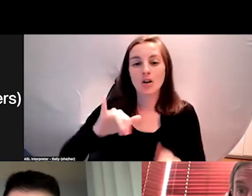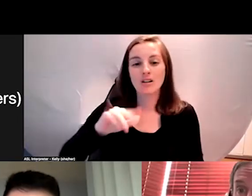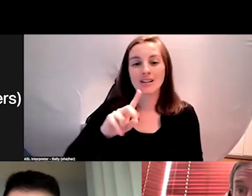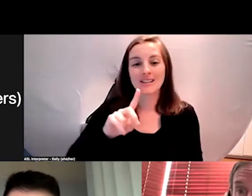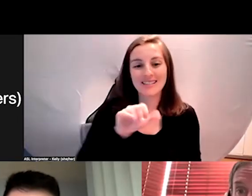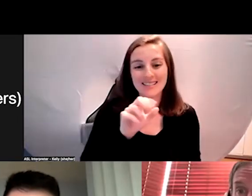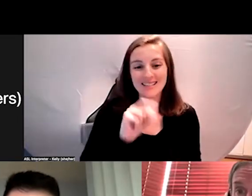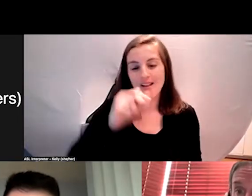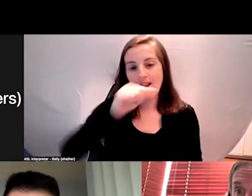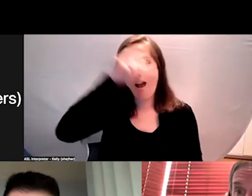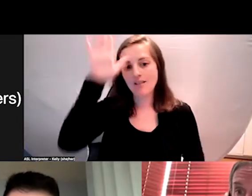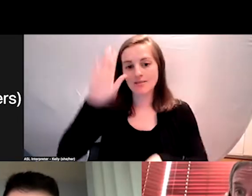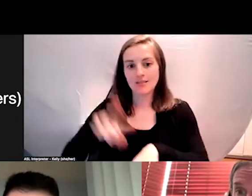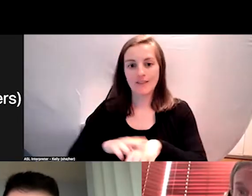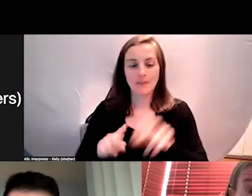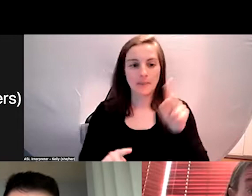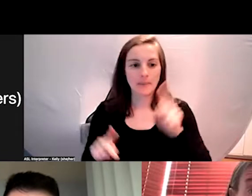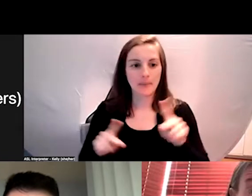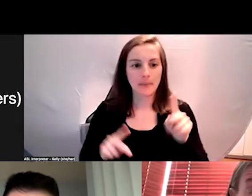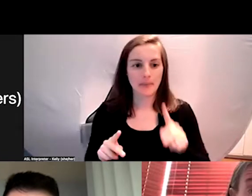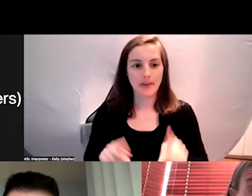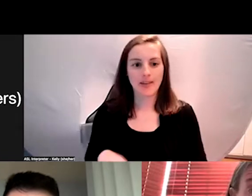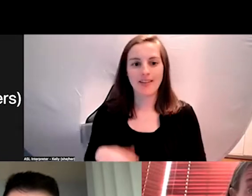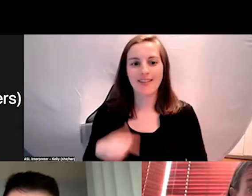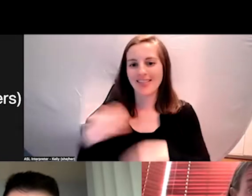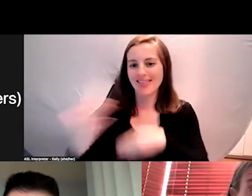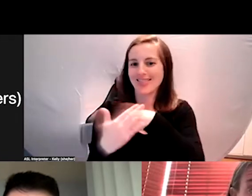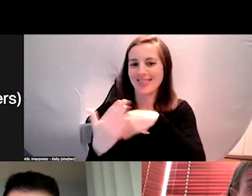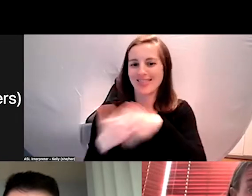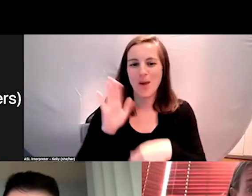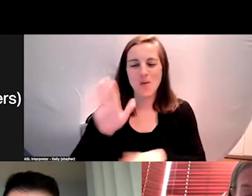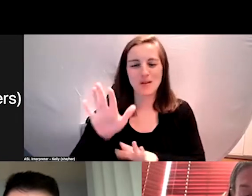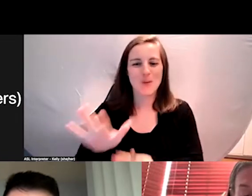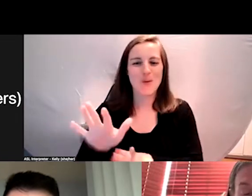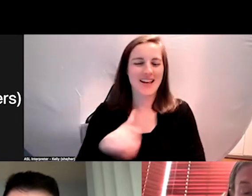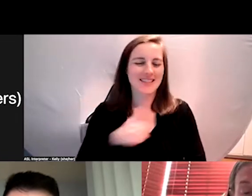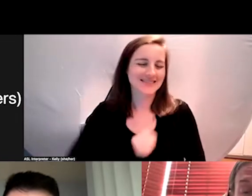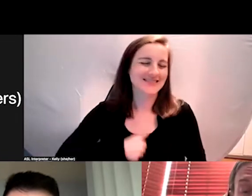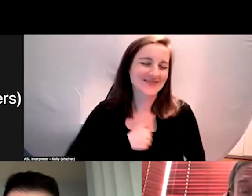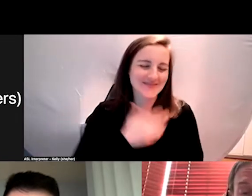I am sorry about that. I am also going to try to slow down. Thank you.